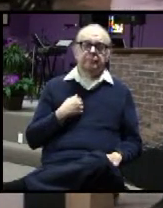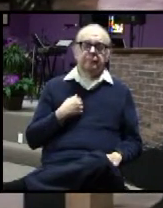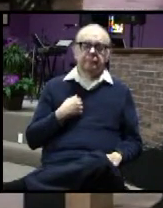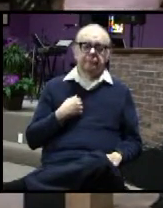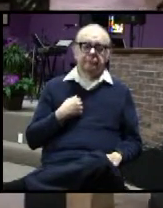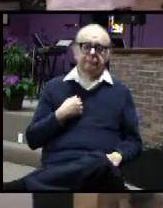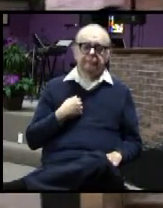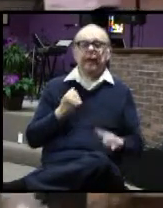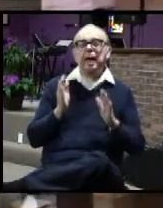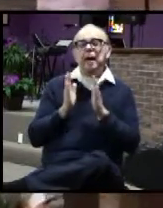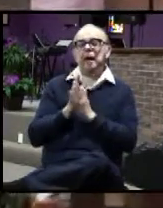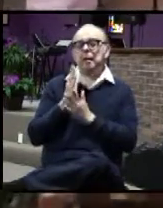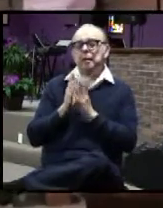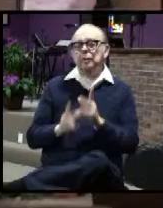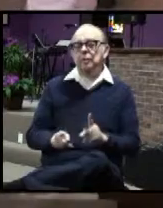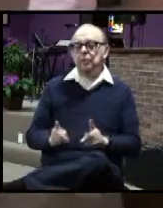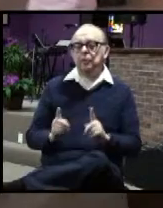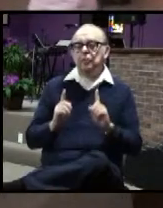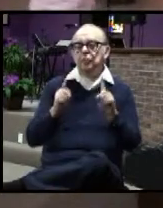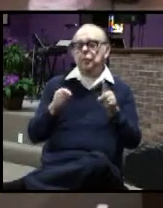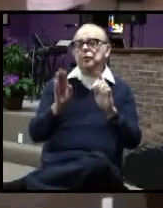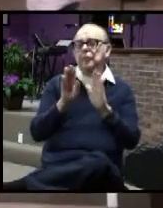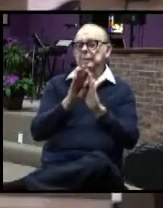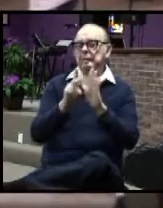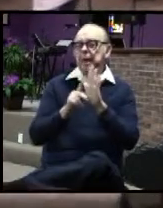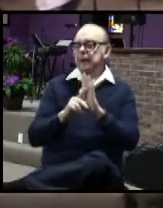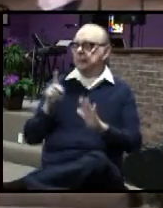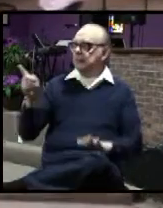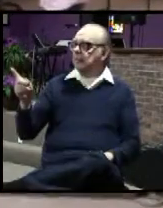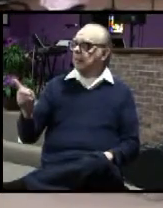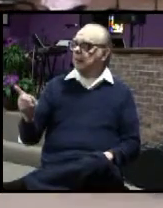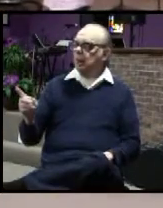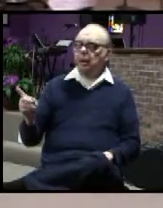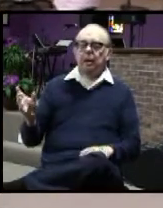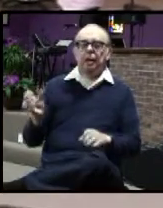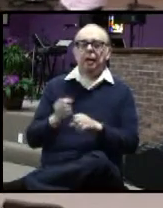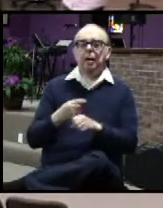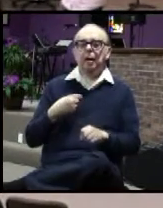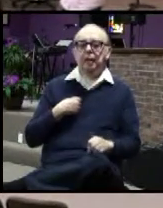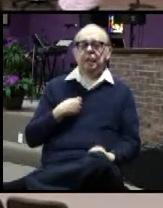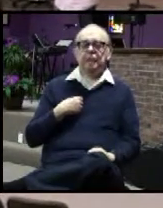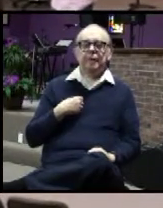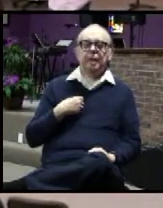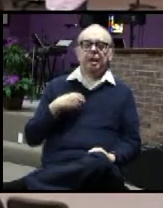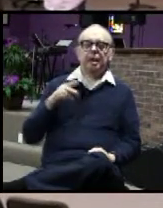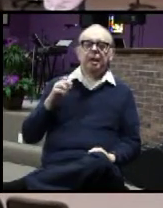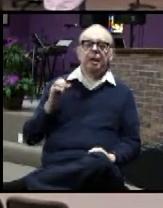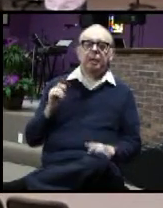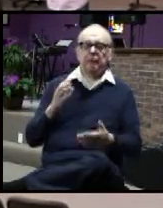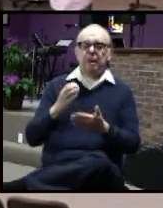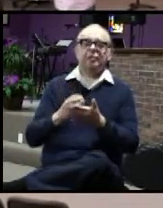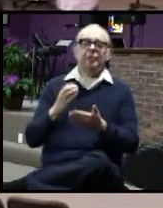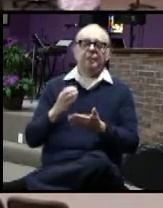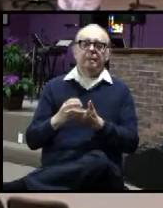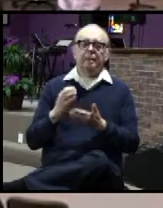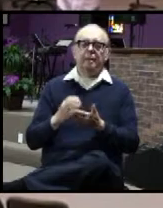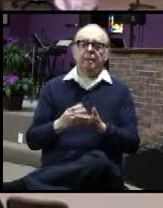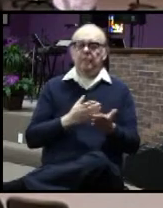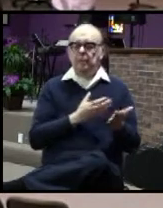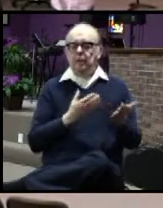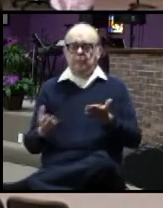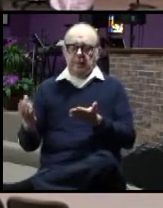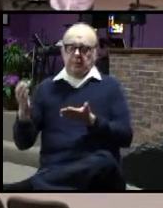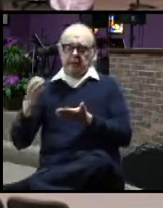ask somebody to go to the back and give me a pot, and they would bring that